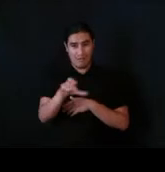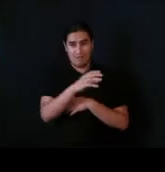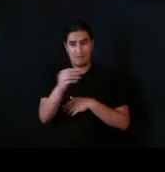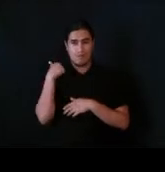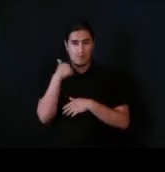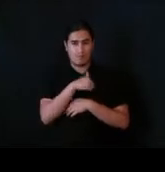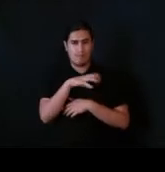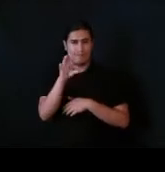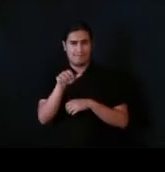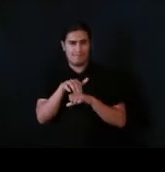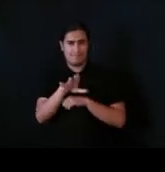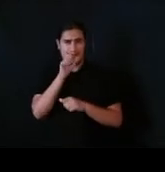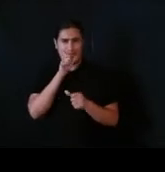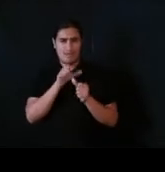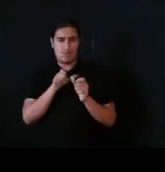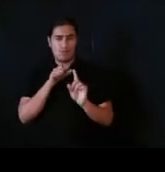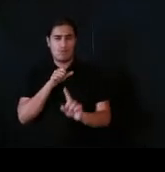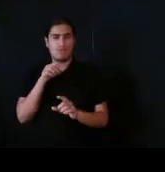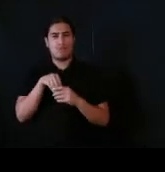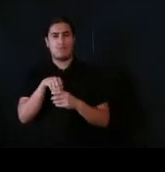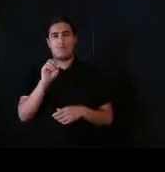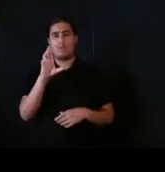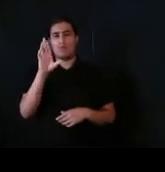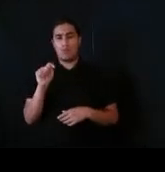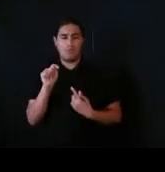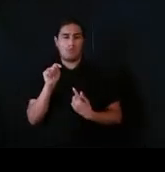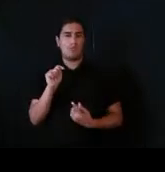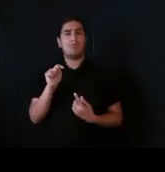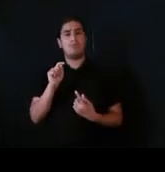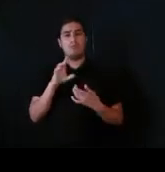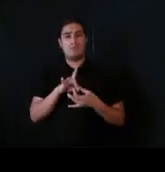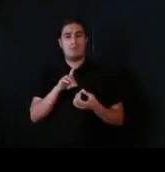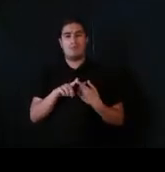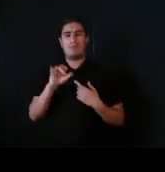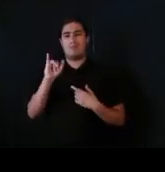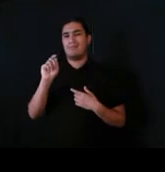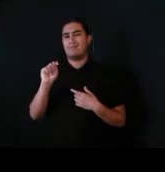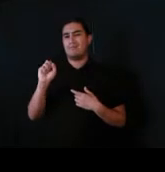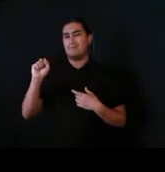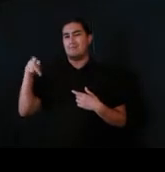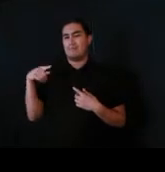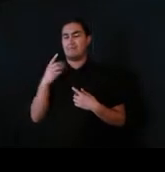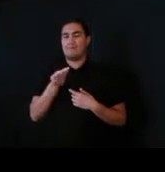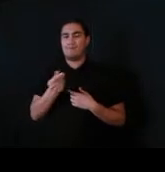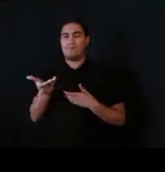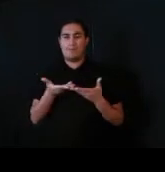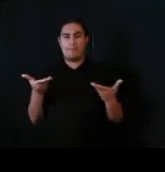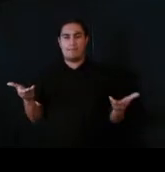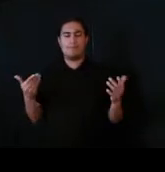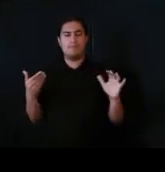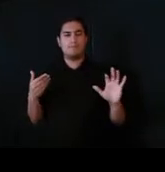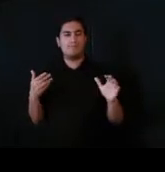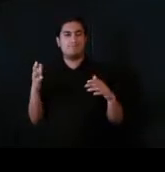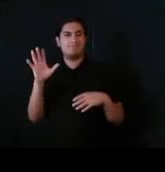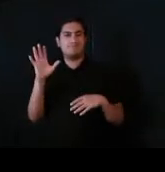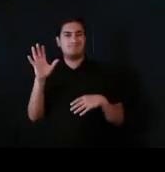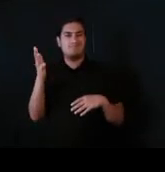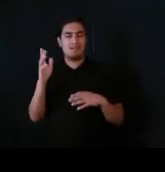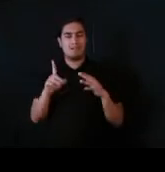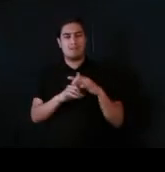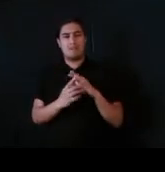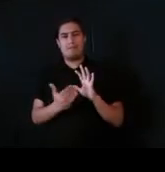we did send a letter in october uh on the itsp and there are a few things that are kind of coming up